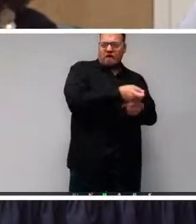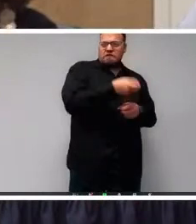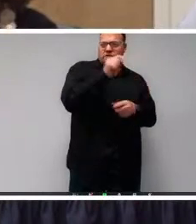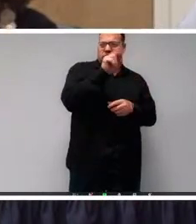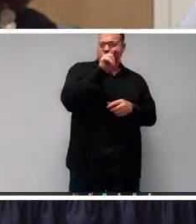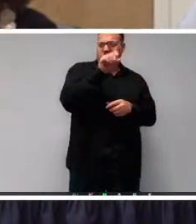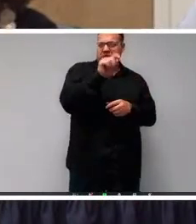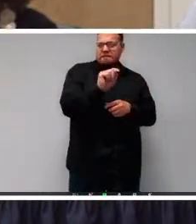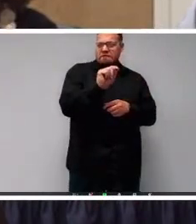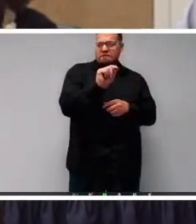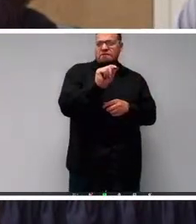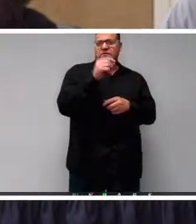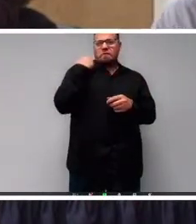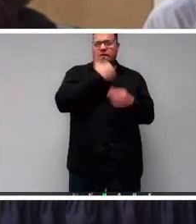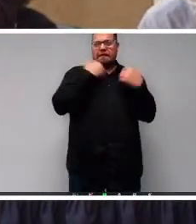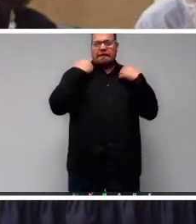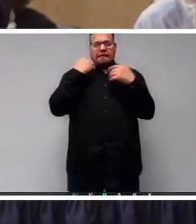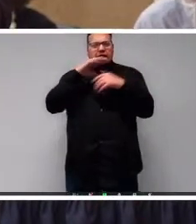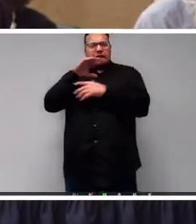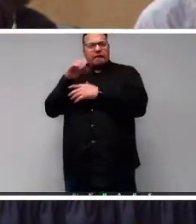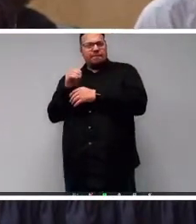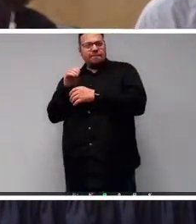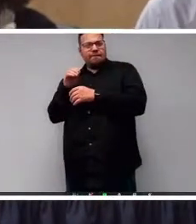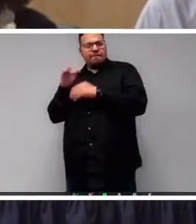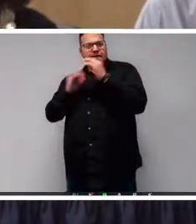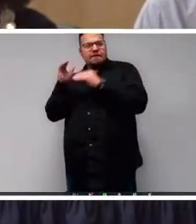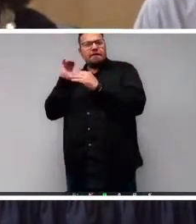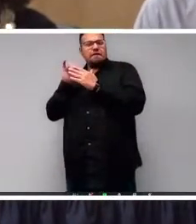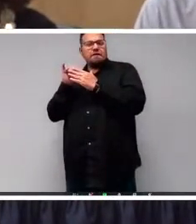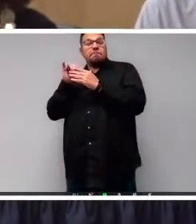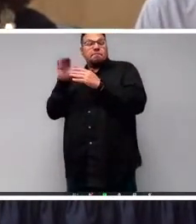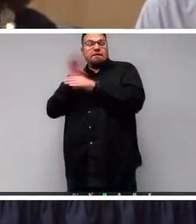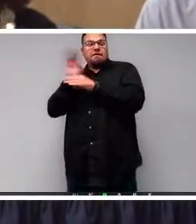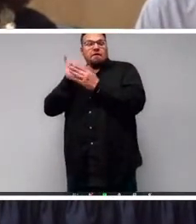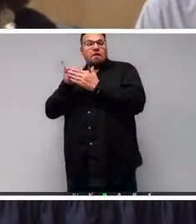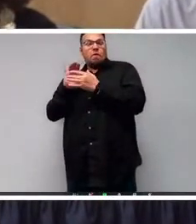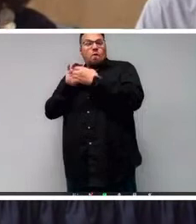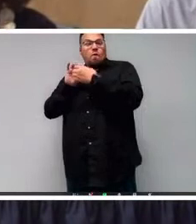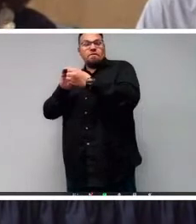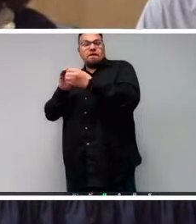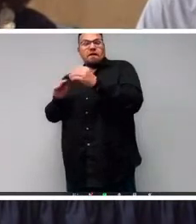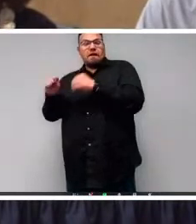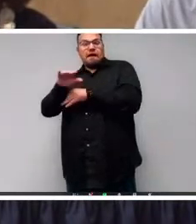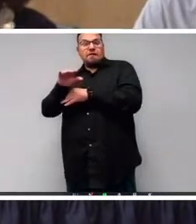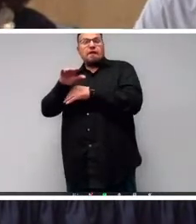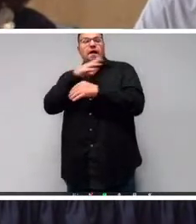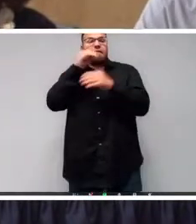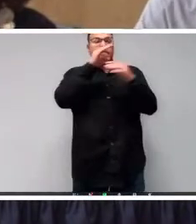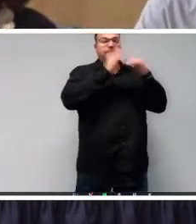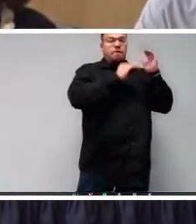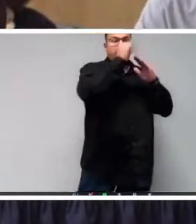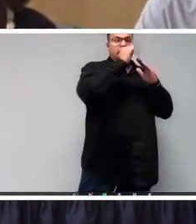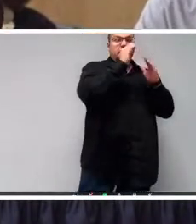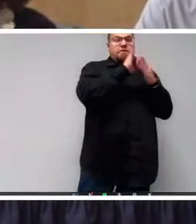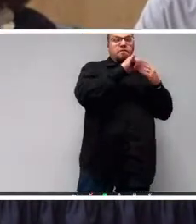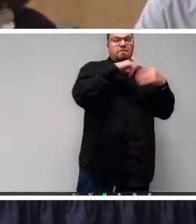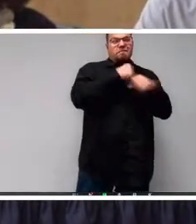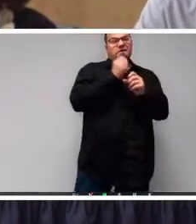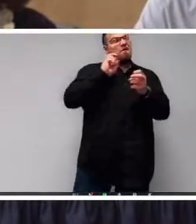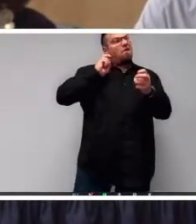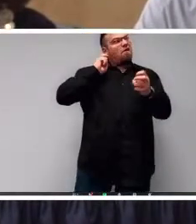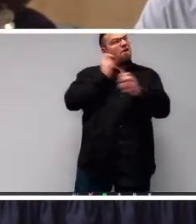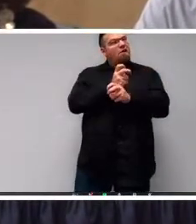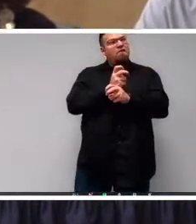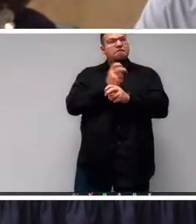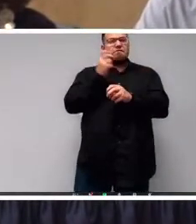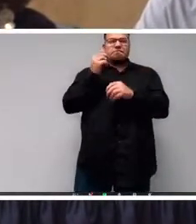had an entity that owned the land, and we had an entity that owned the buildings. And that's what made it a little more complicated over the